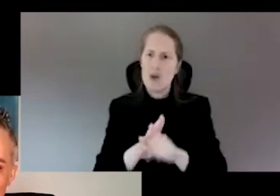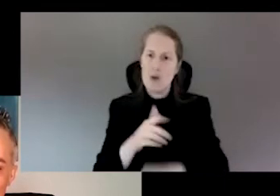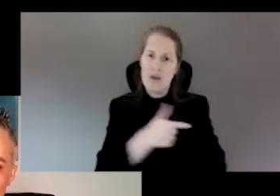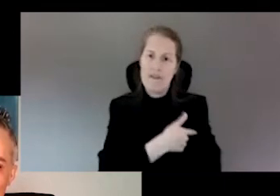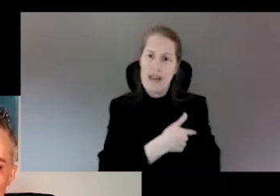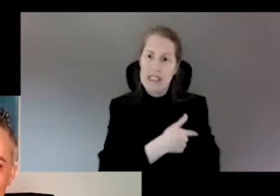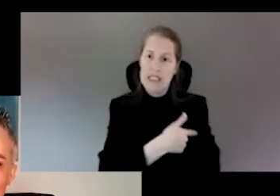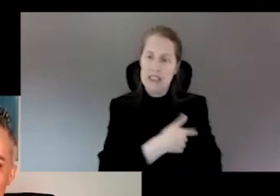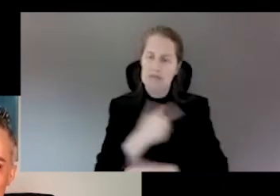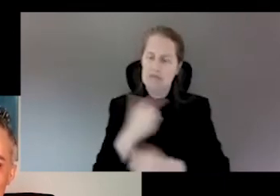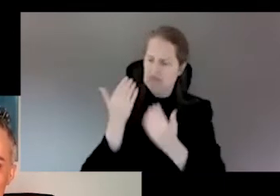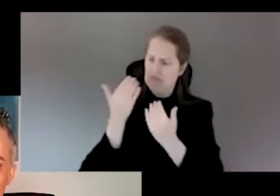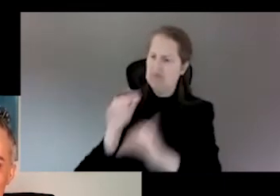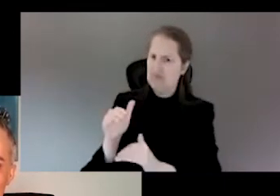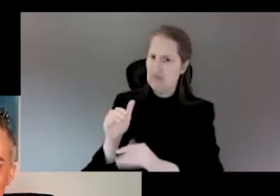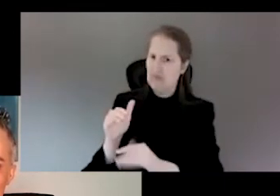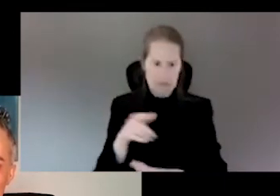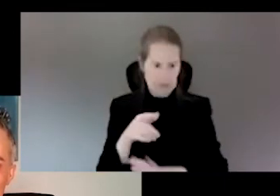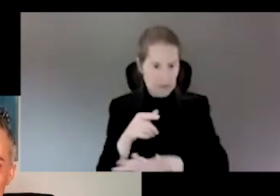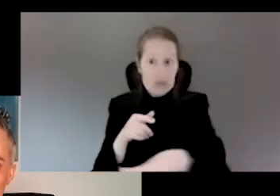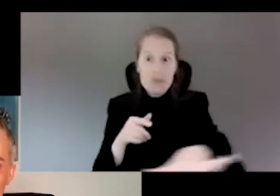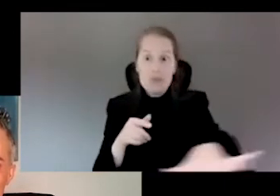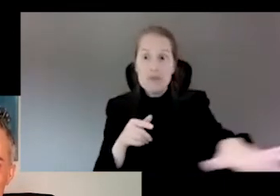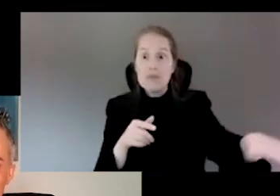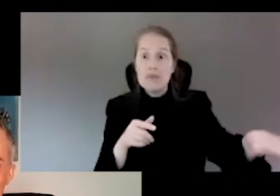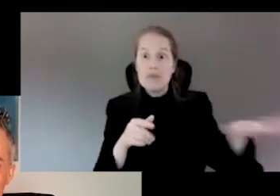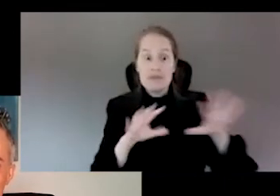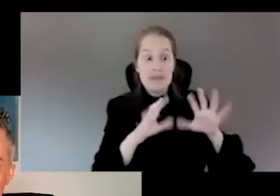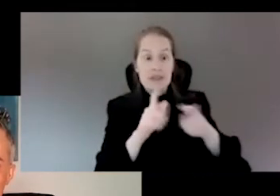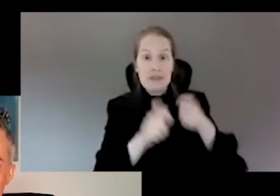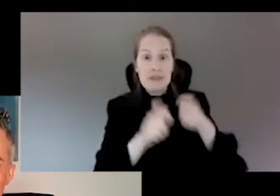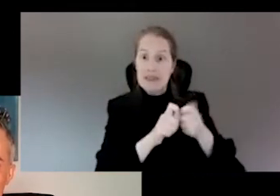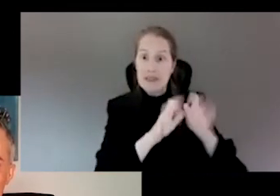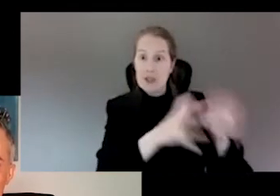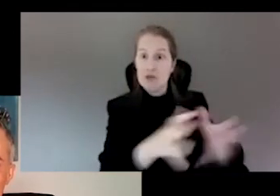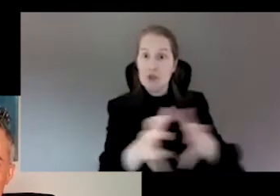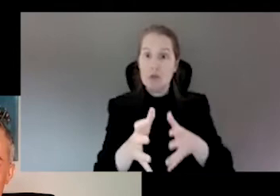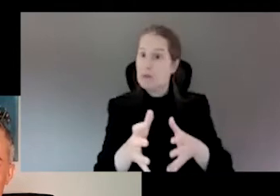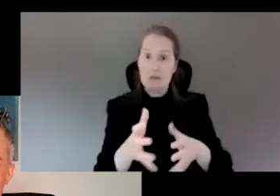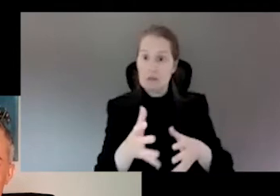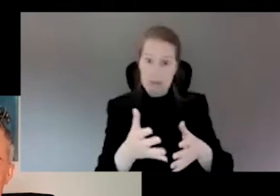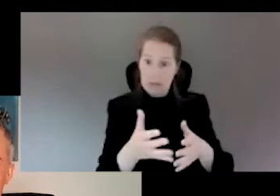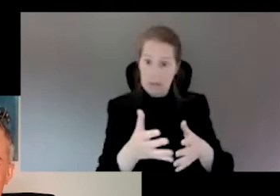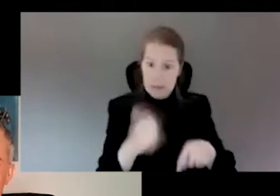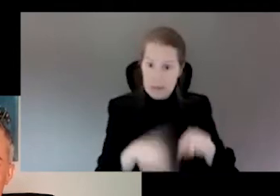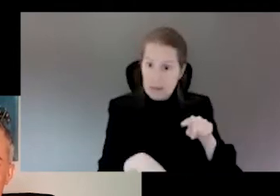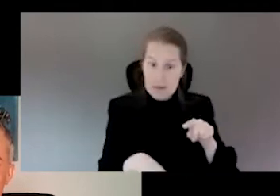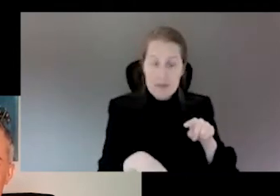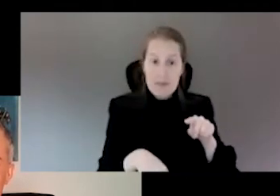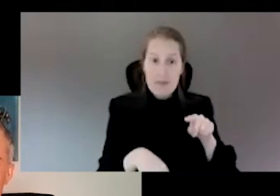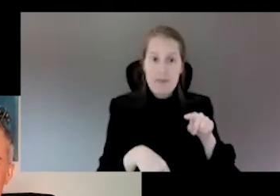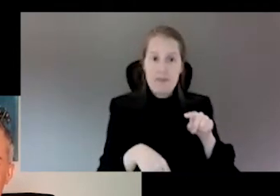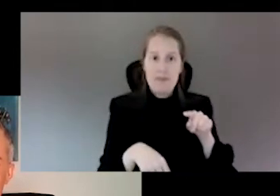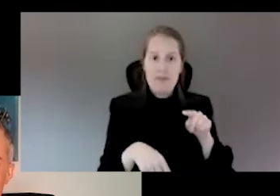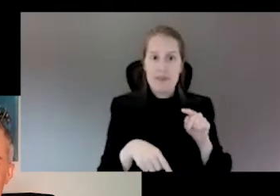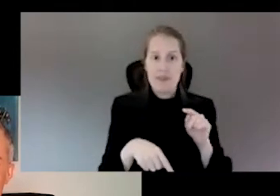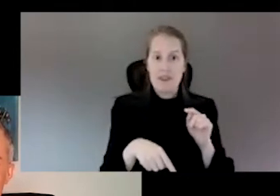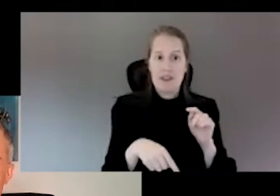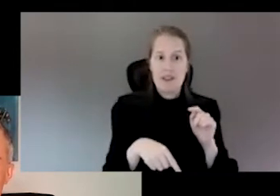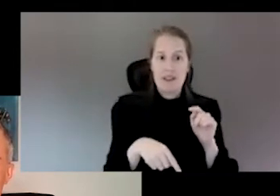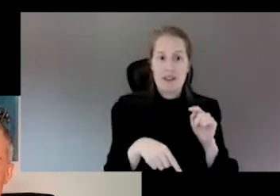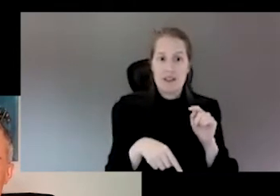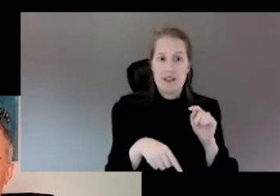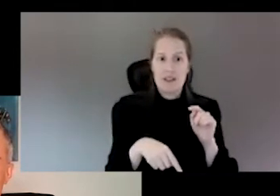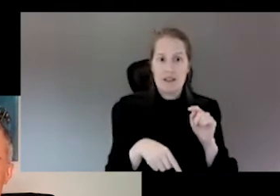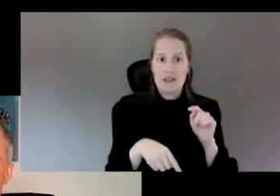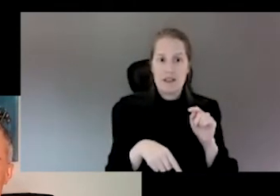and how it leaves out specific individuals with who may be you